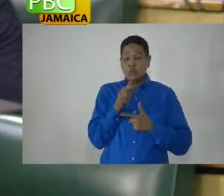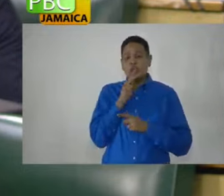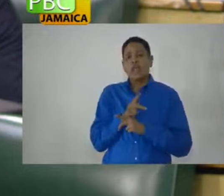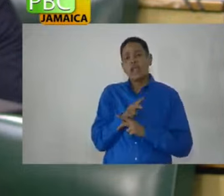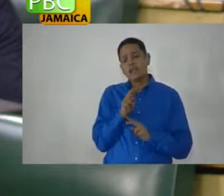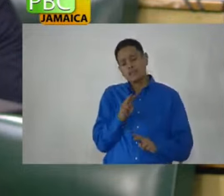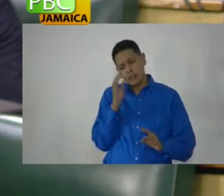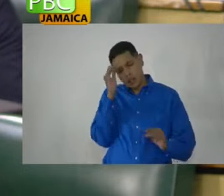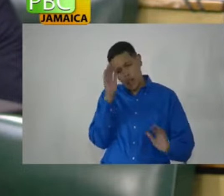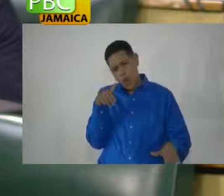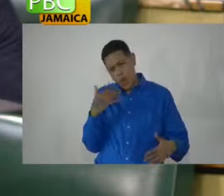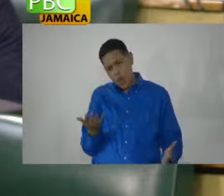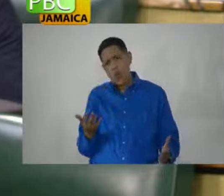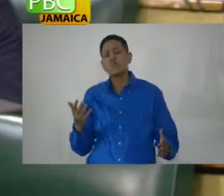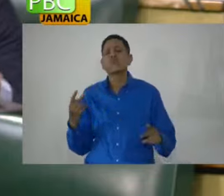carefully